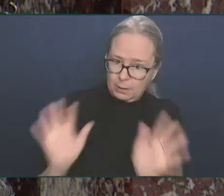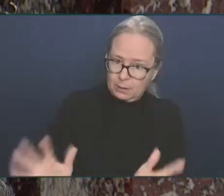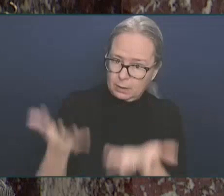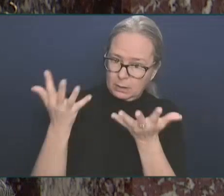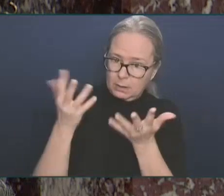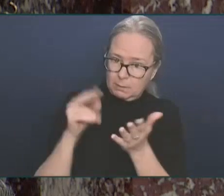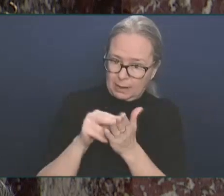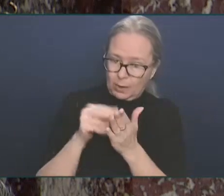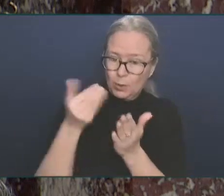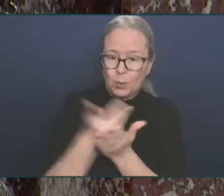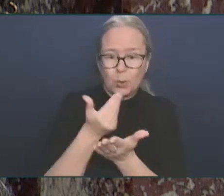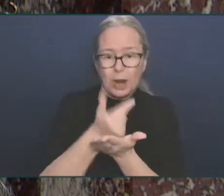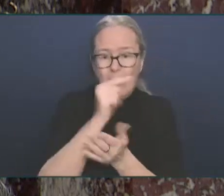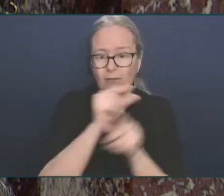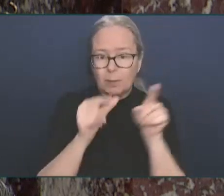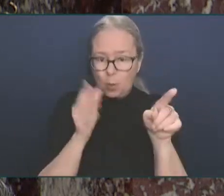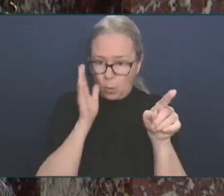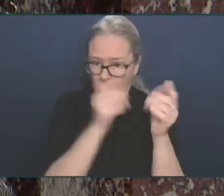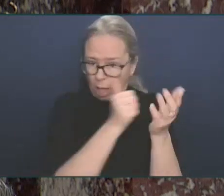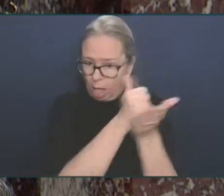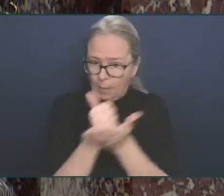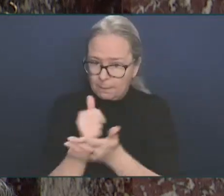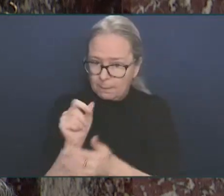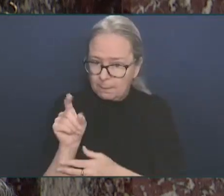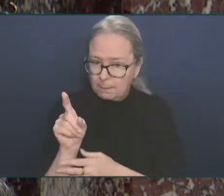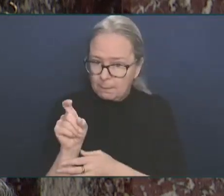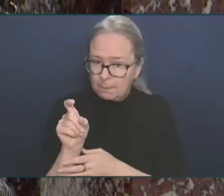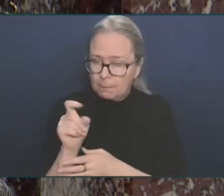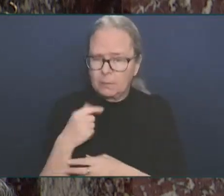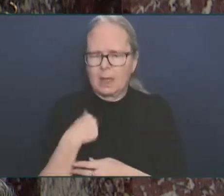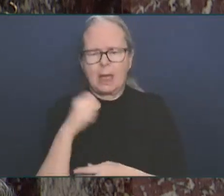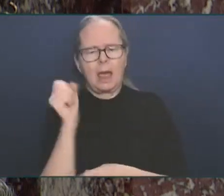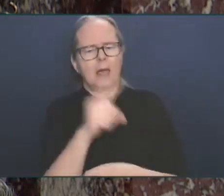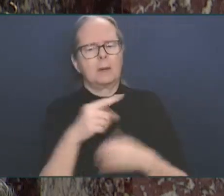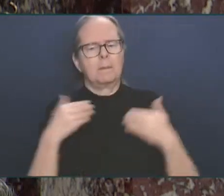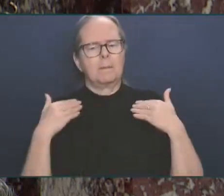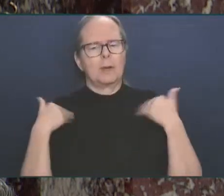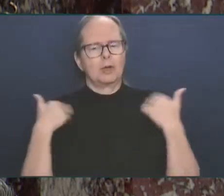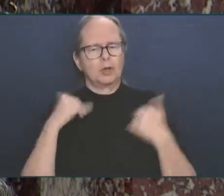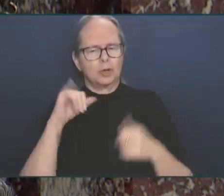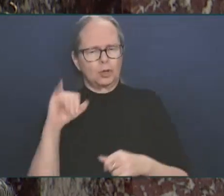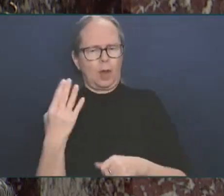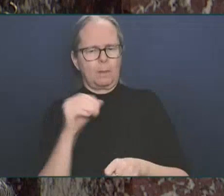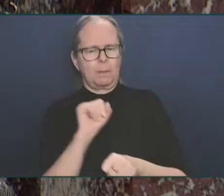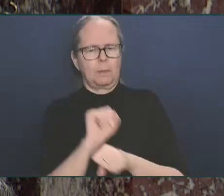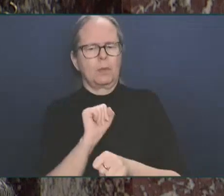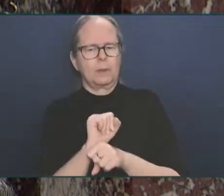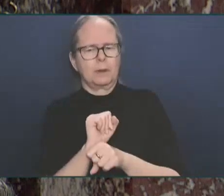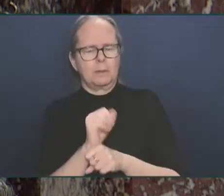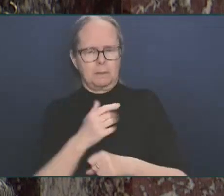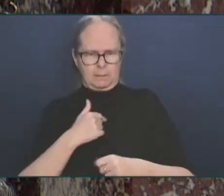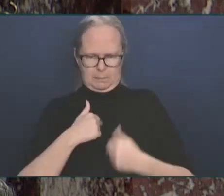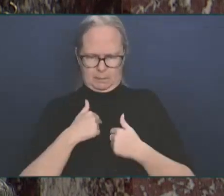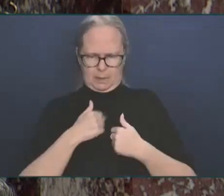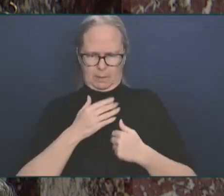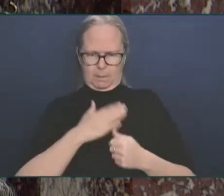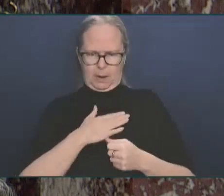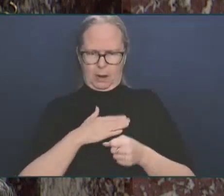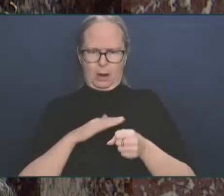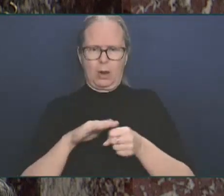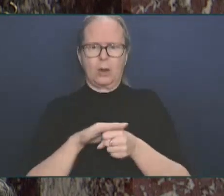you to the Minister of Jobs, Economic Development and Innovation. I imagine my BC NDP colleagues will be interested to